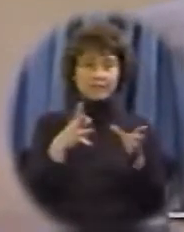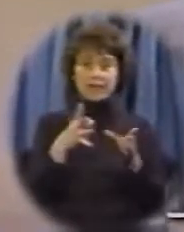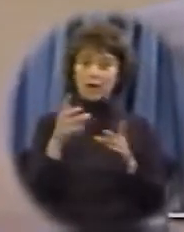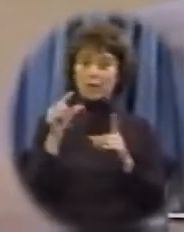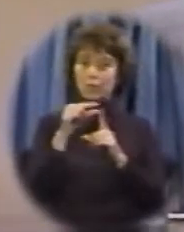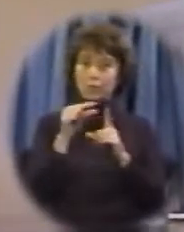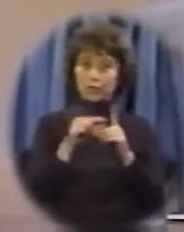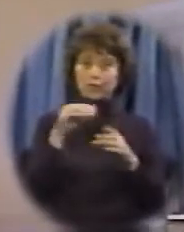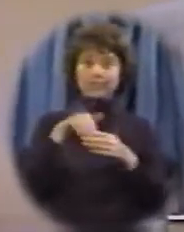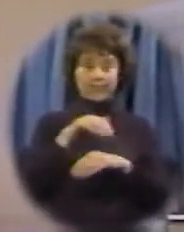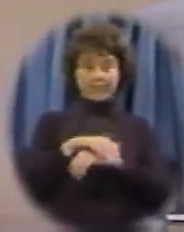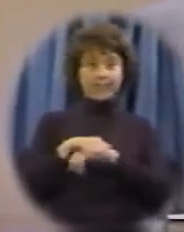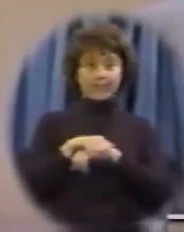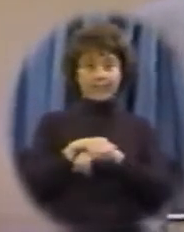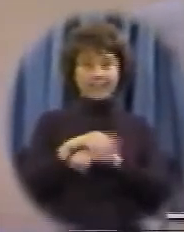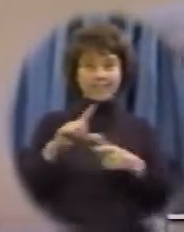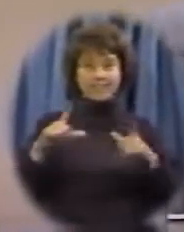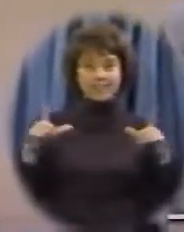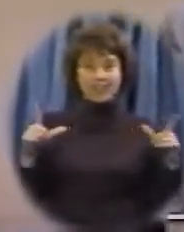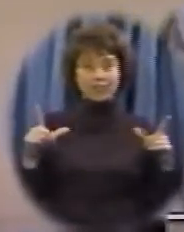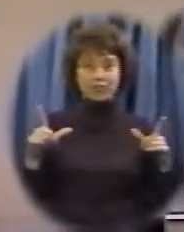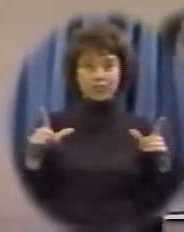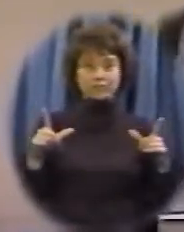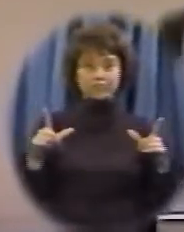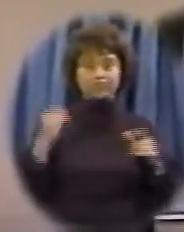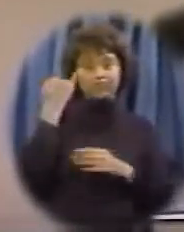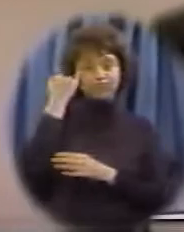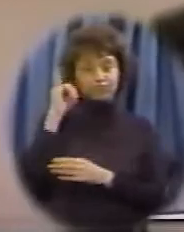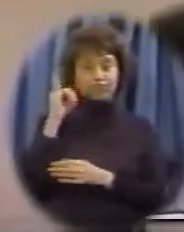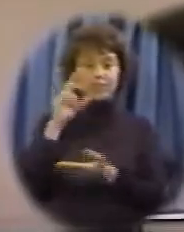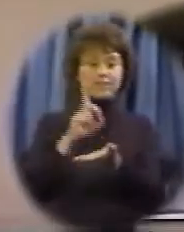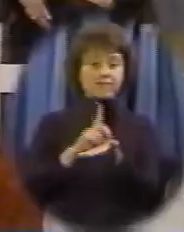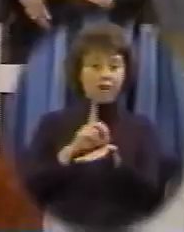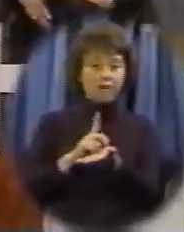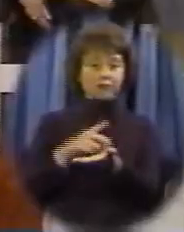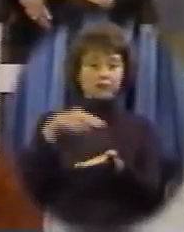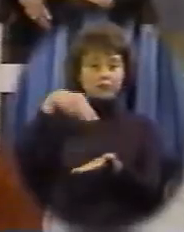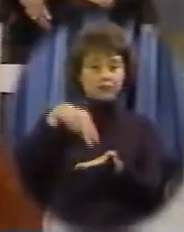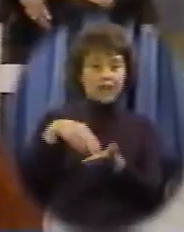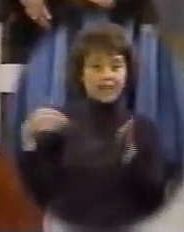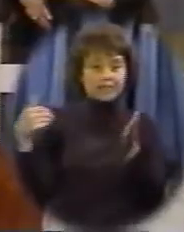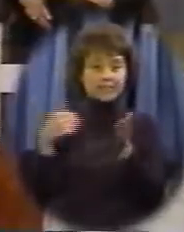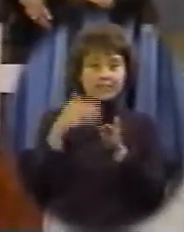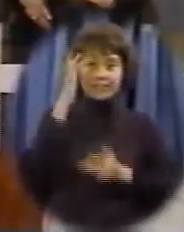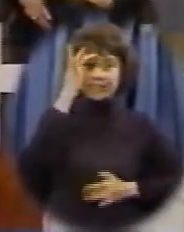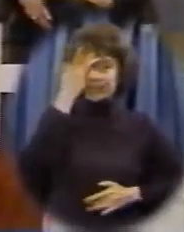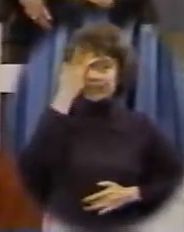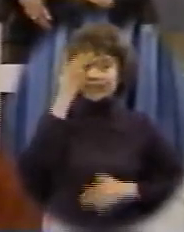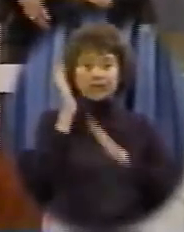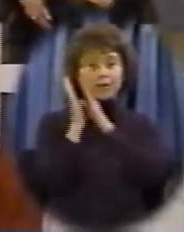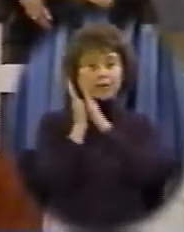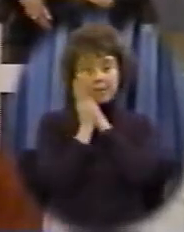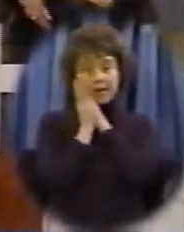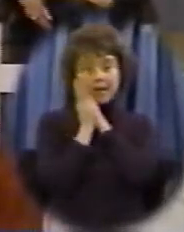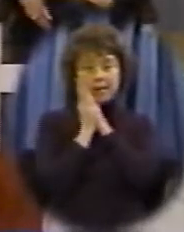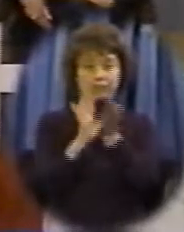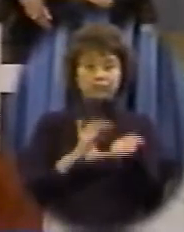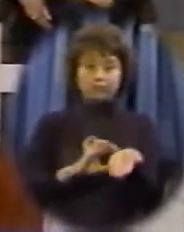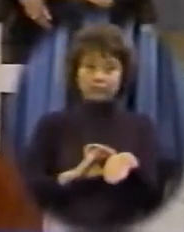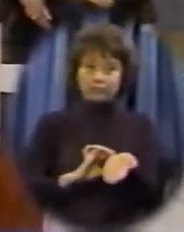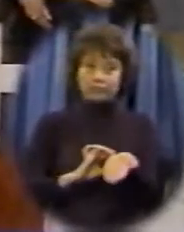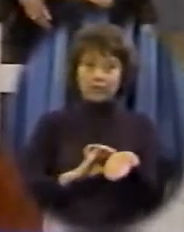words. Doctor stands beside the bed upon which is a sick man, finger upon the sick man's pulse, anxiously the family awaits